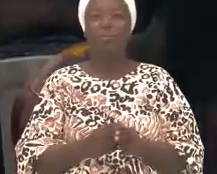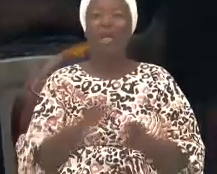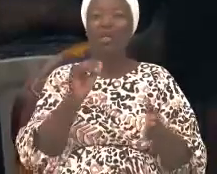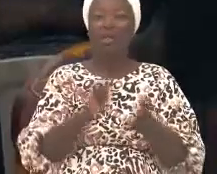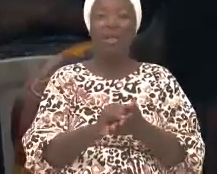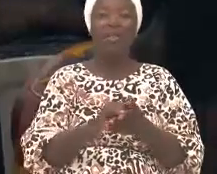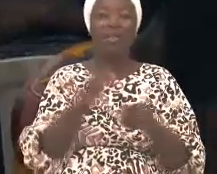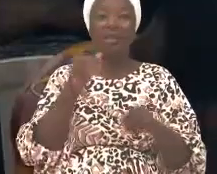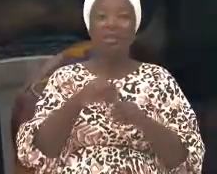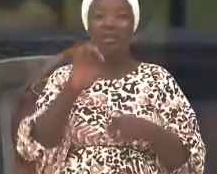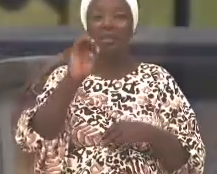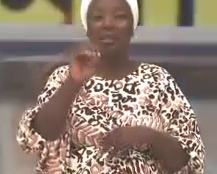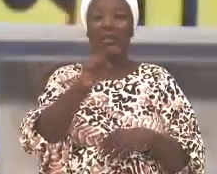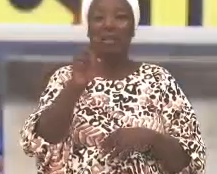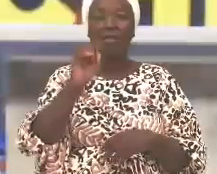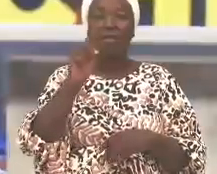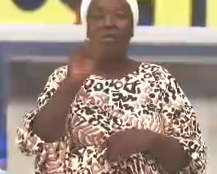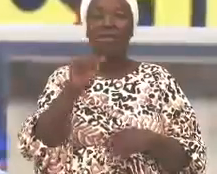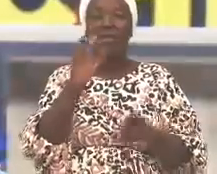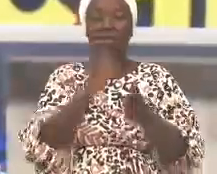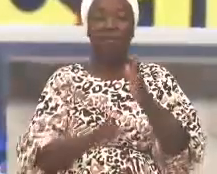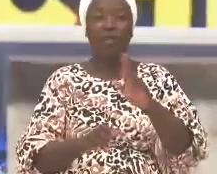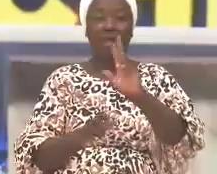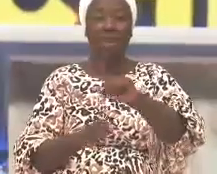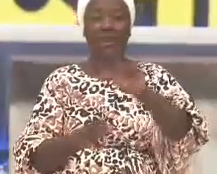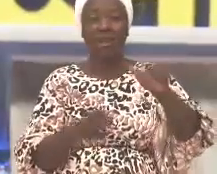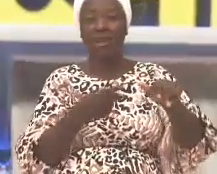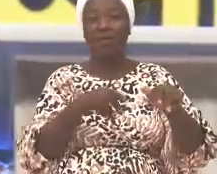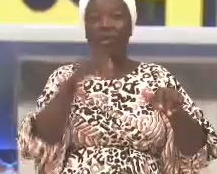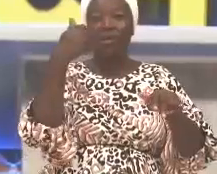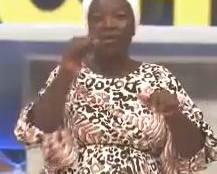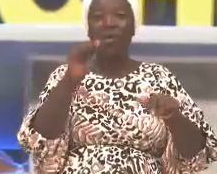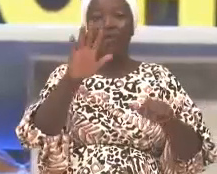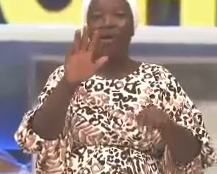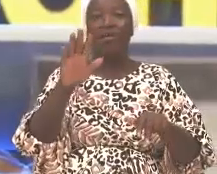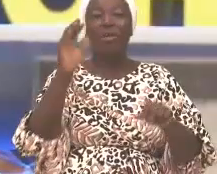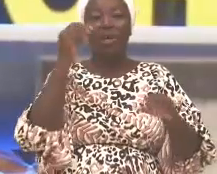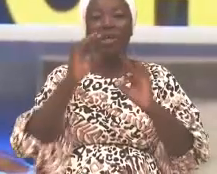chapter 33, verse 15. If the wicked